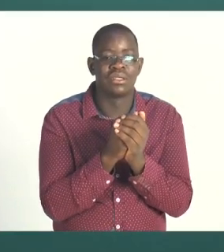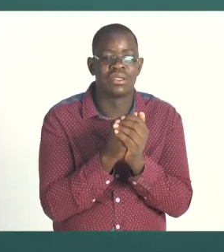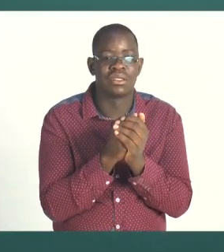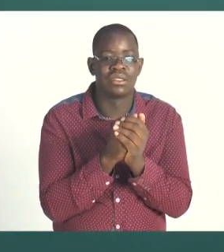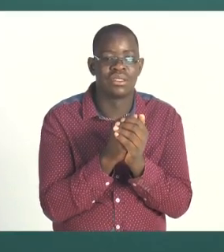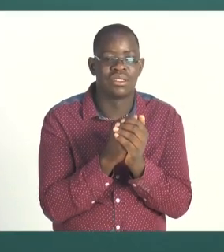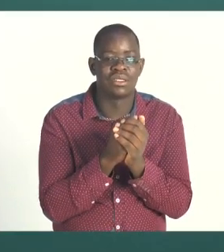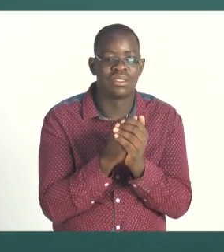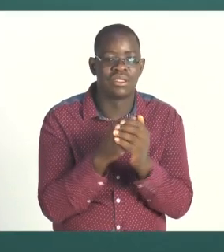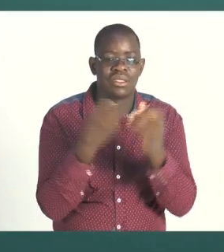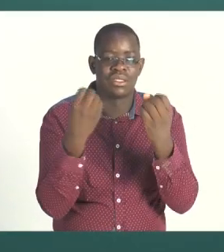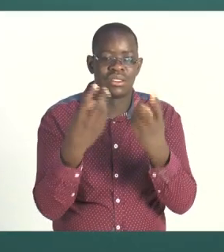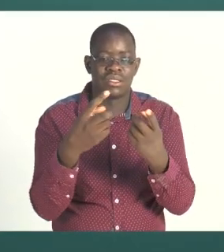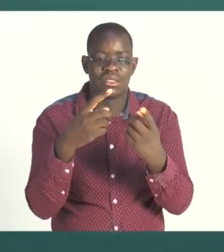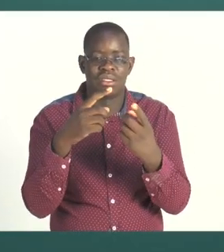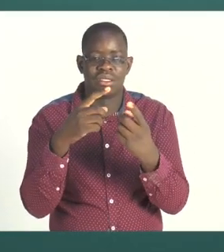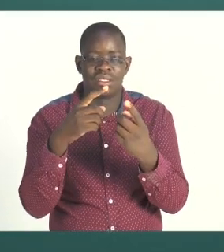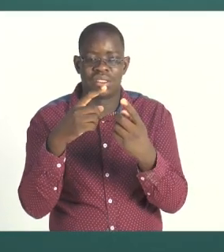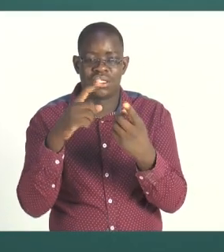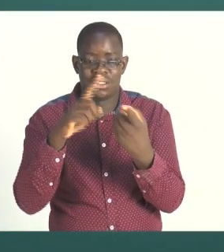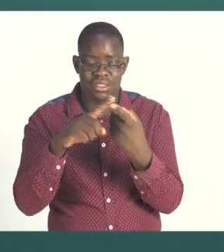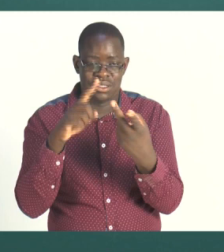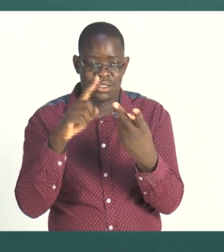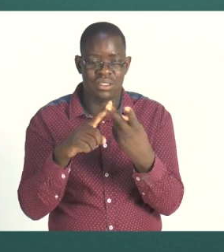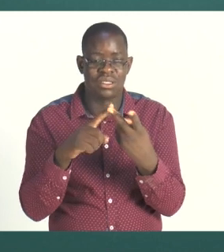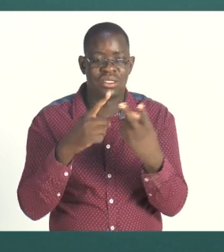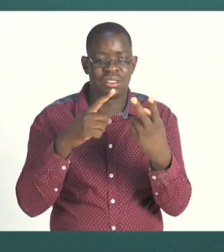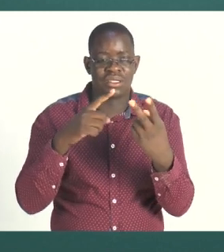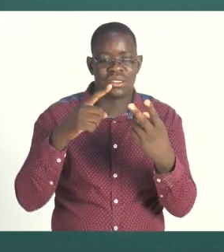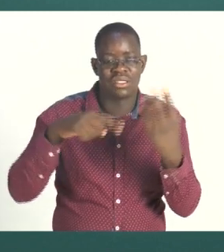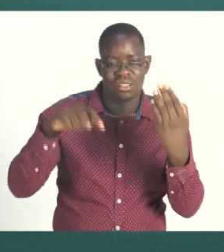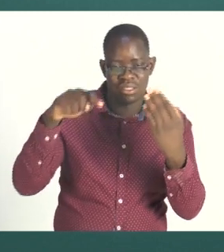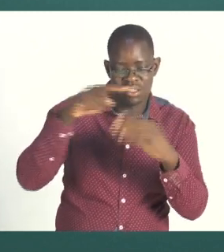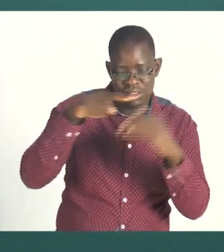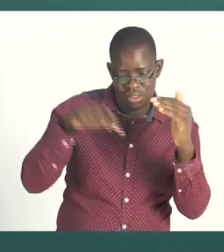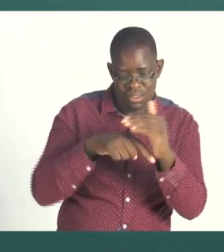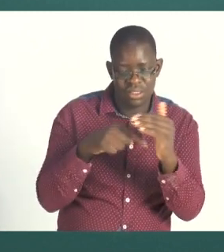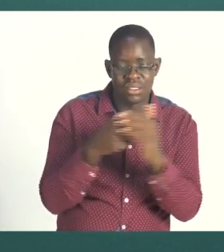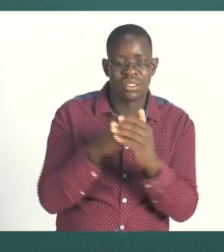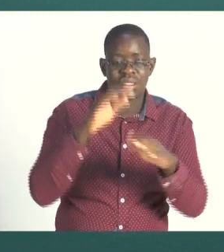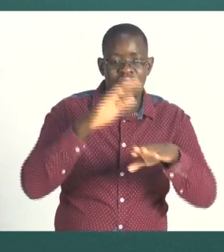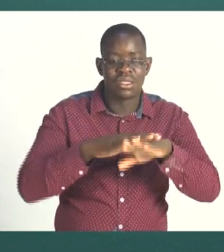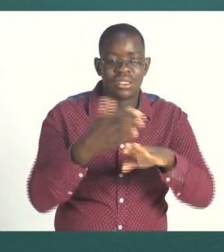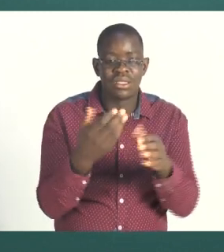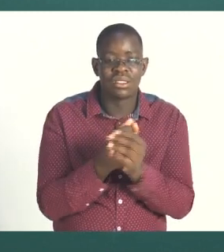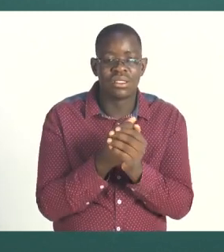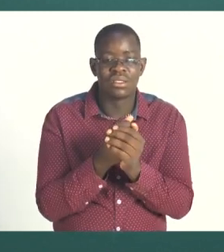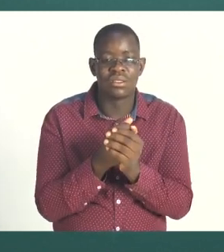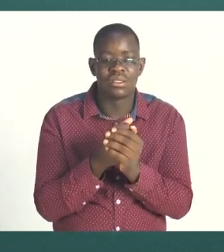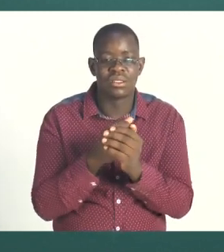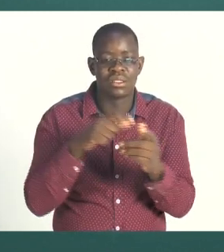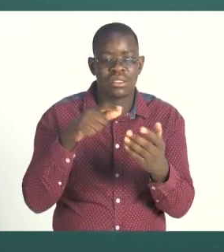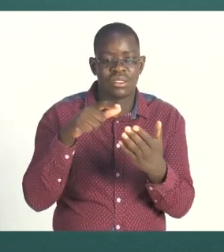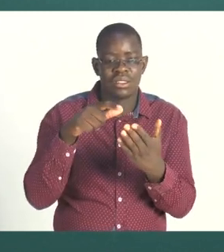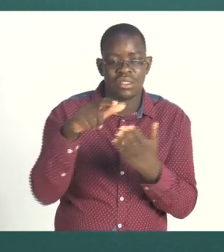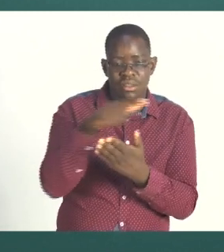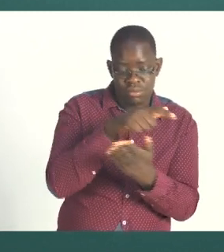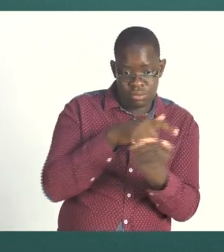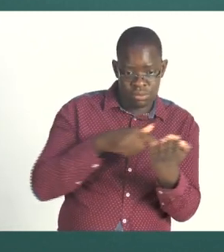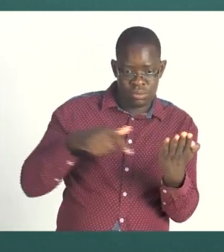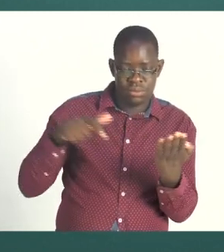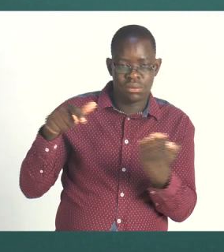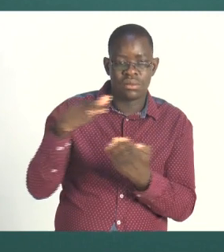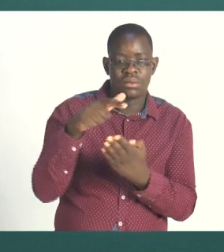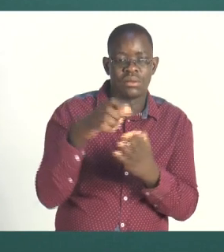There are many types of grazing systems that can be classified as intensive management. For example, a rotational grazing system,